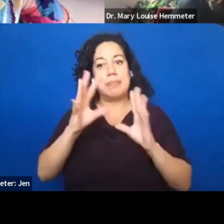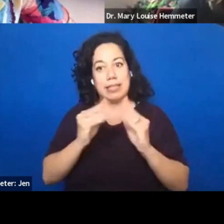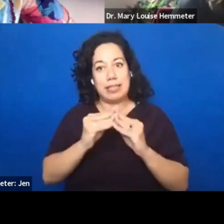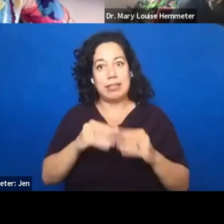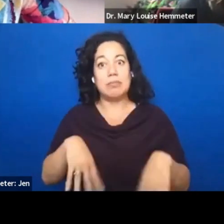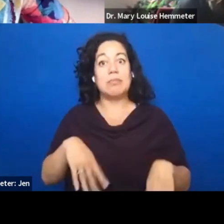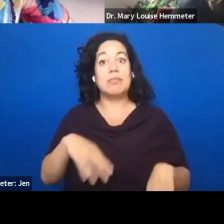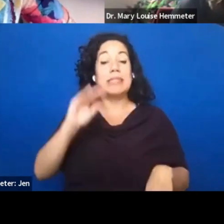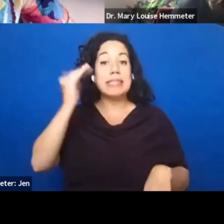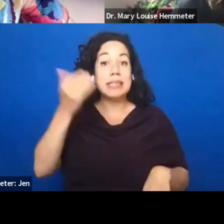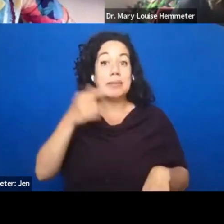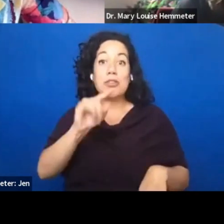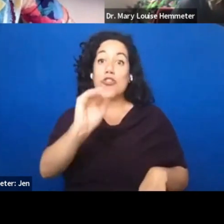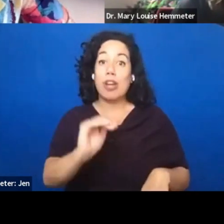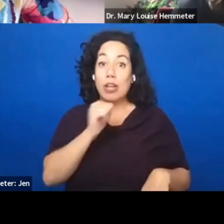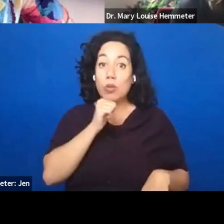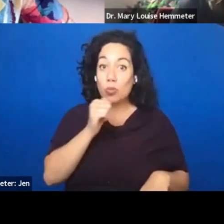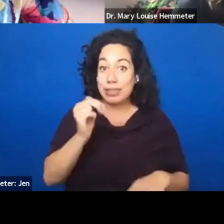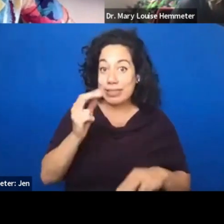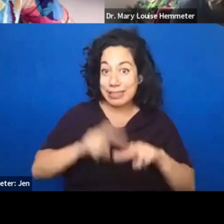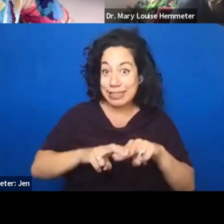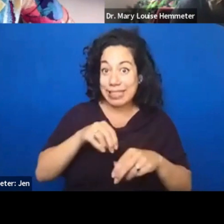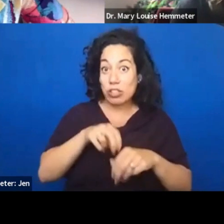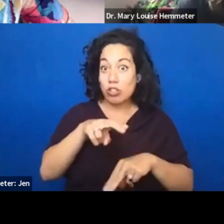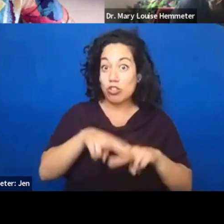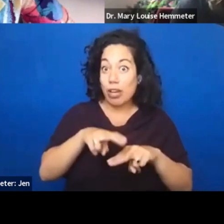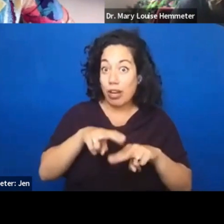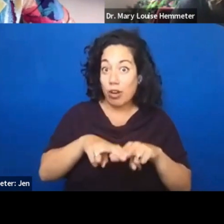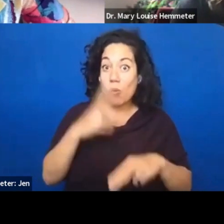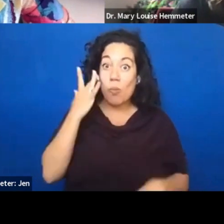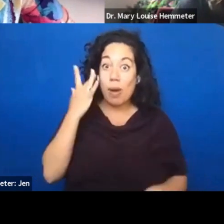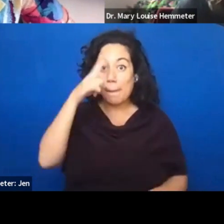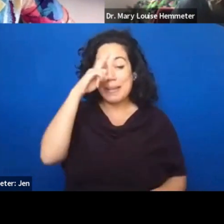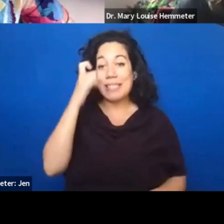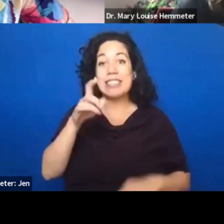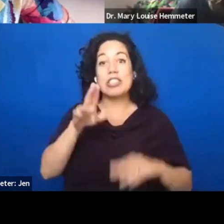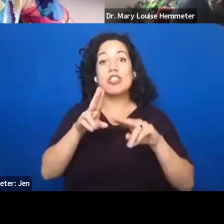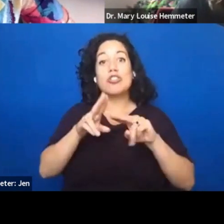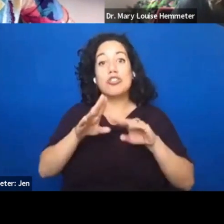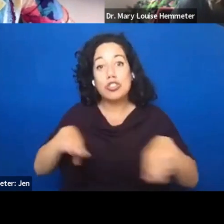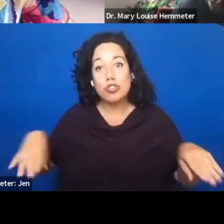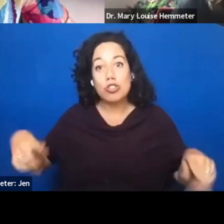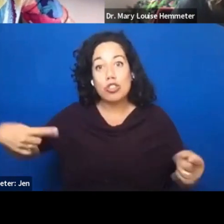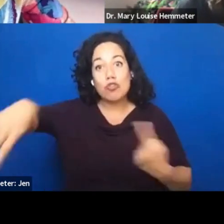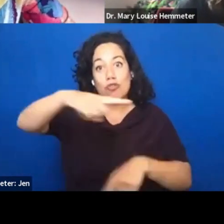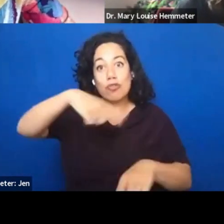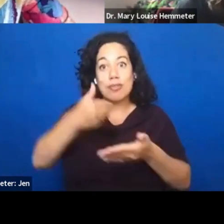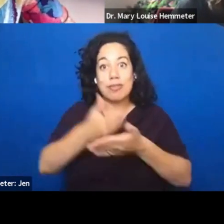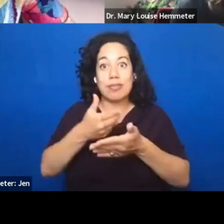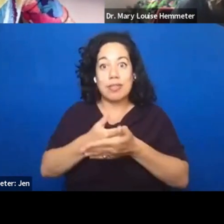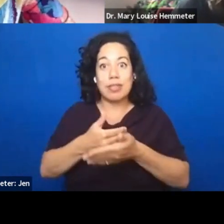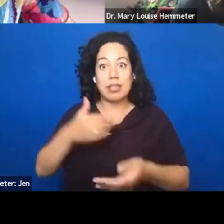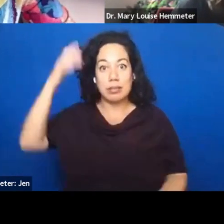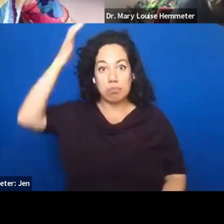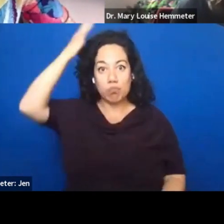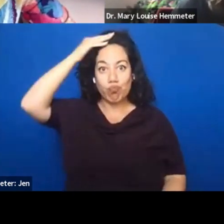child would not sit in his chair because the children around him kept